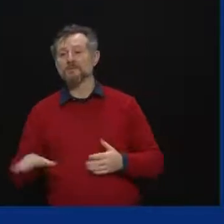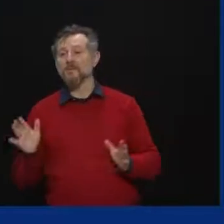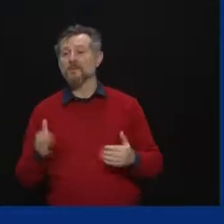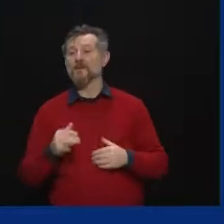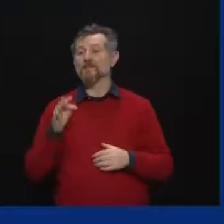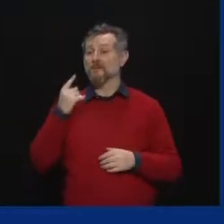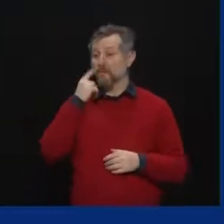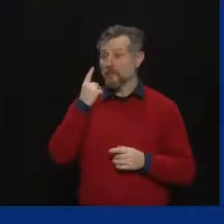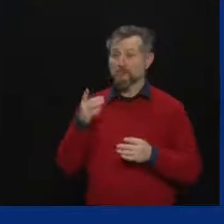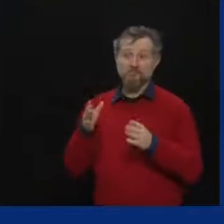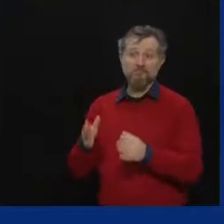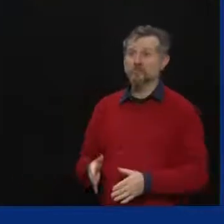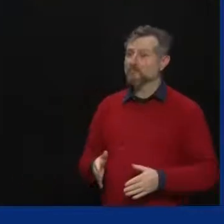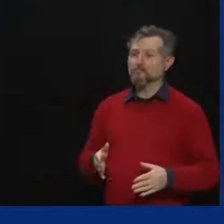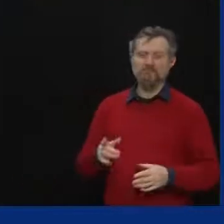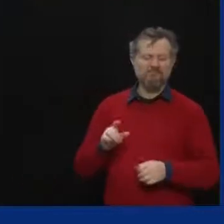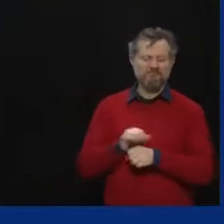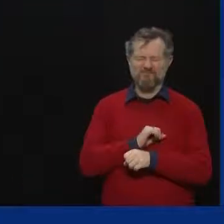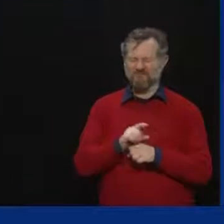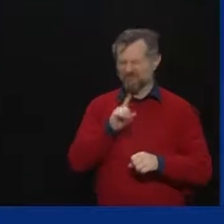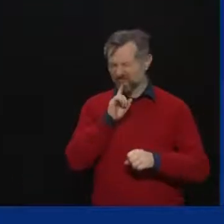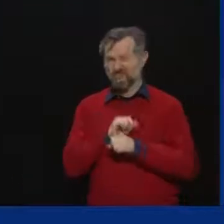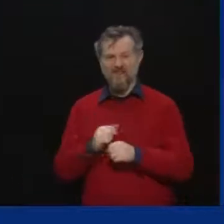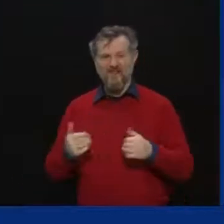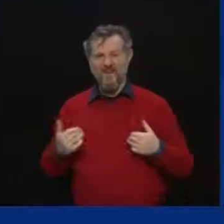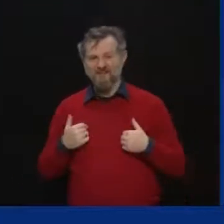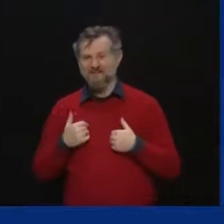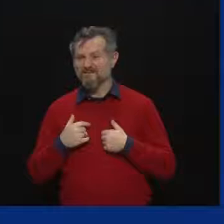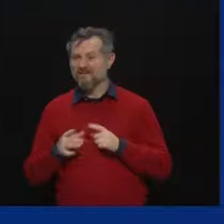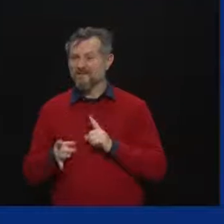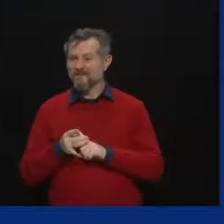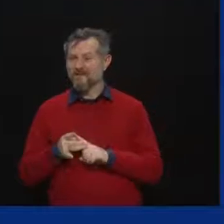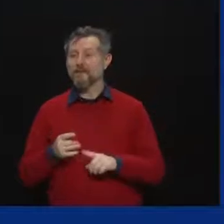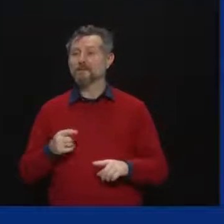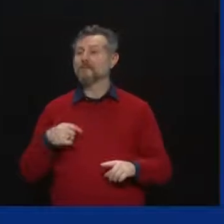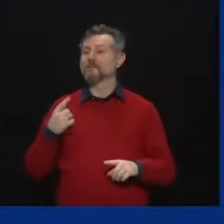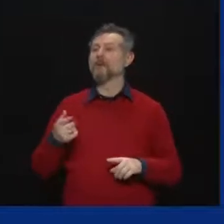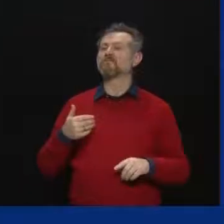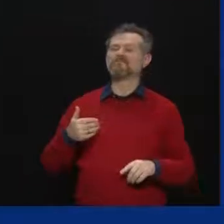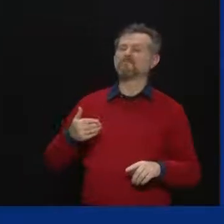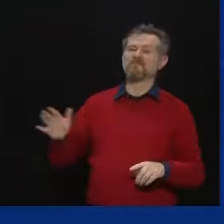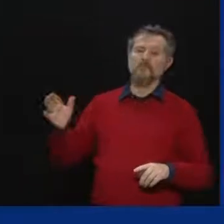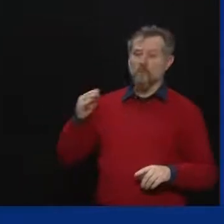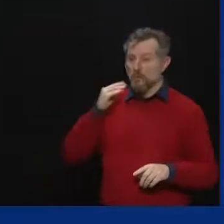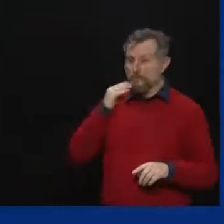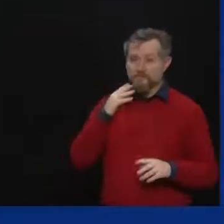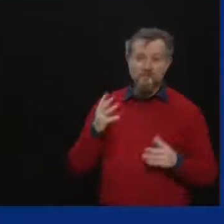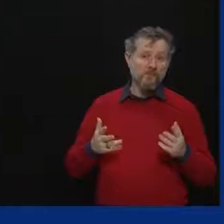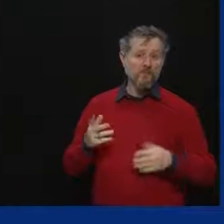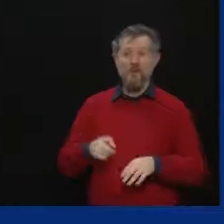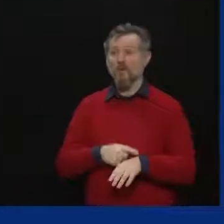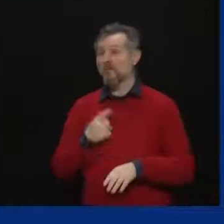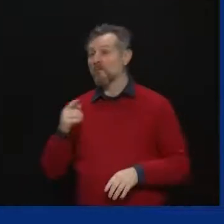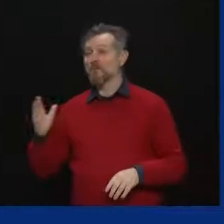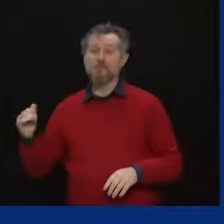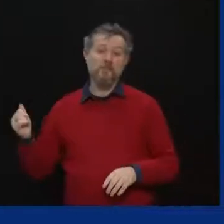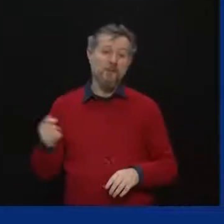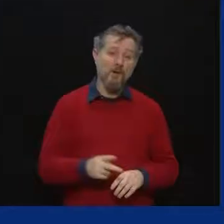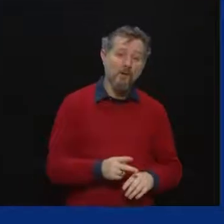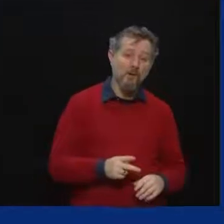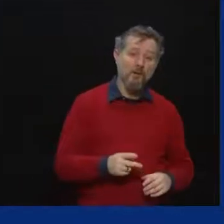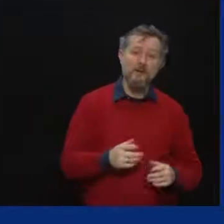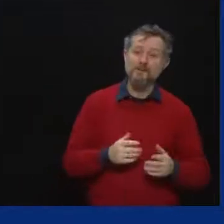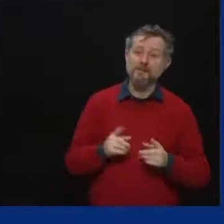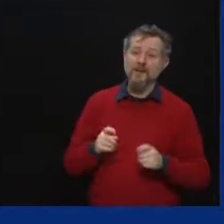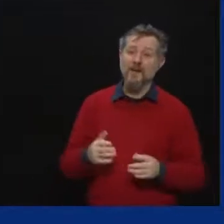positive. Ordinarily, they would have been sent home for a long period of time, and then even if they go back, someone tests positive again, the next week they're